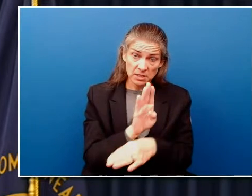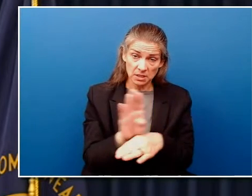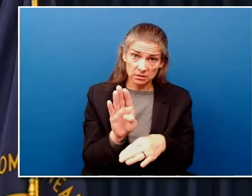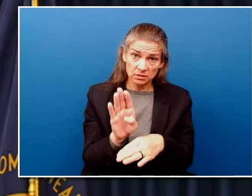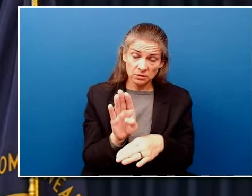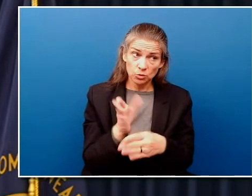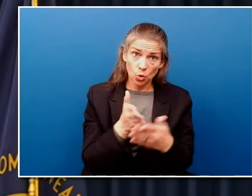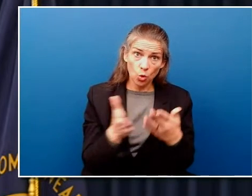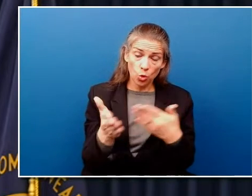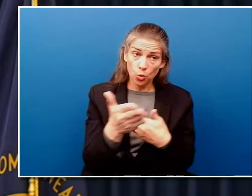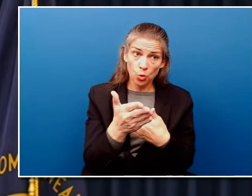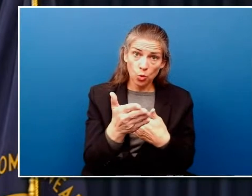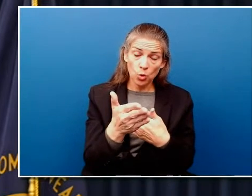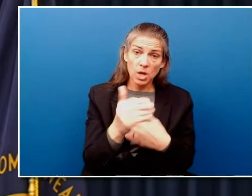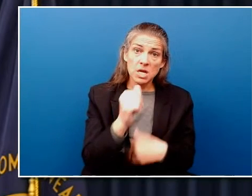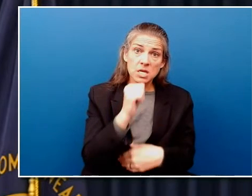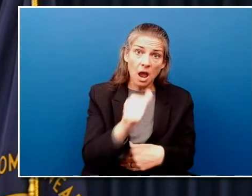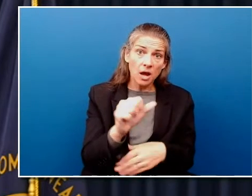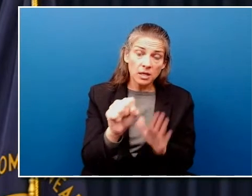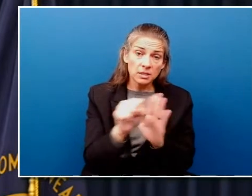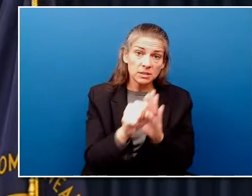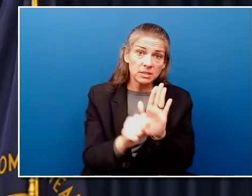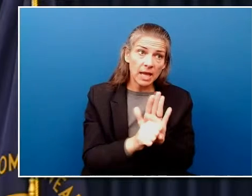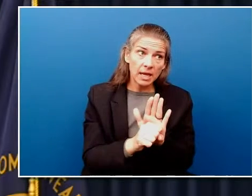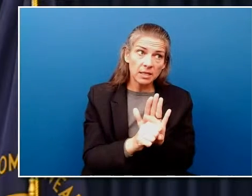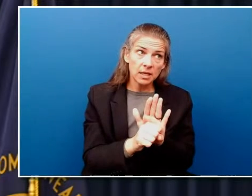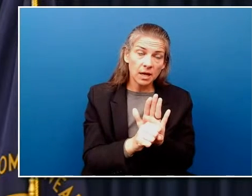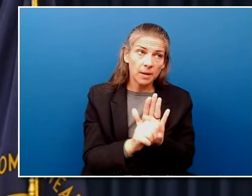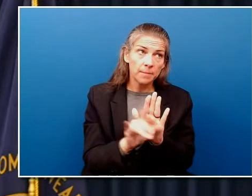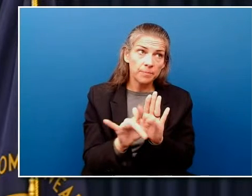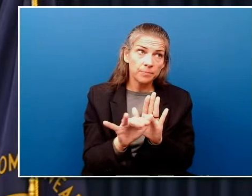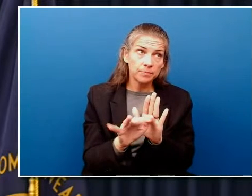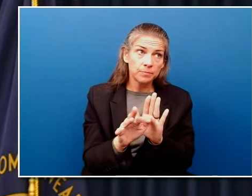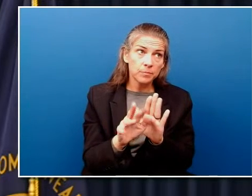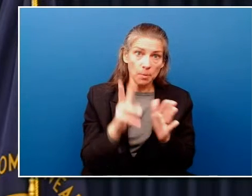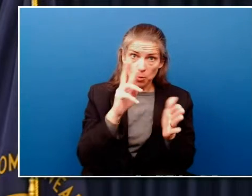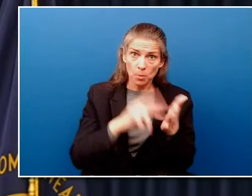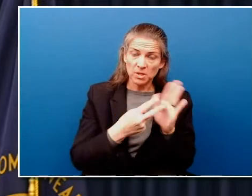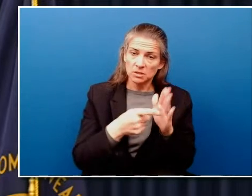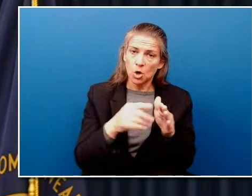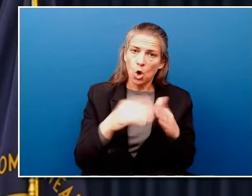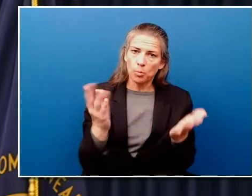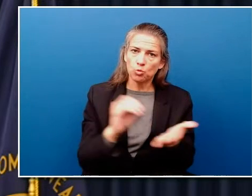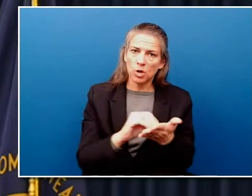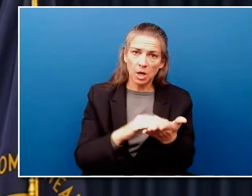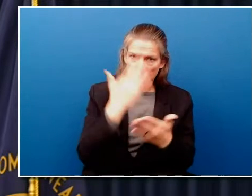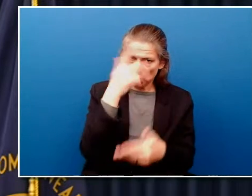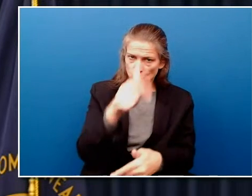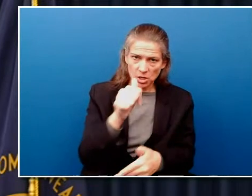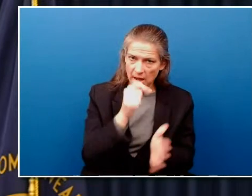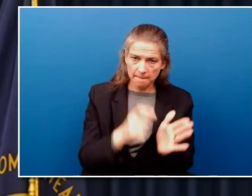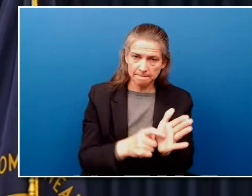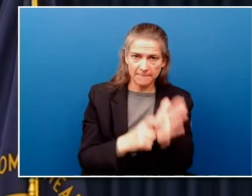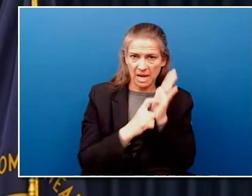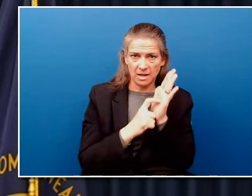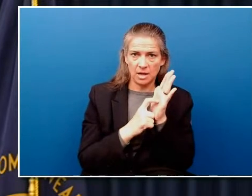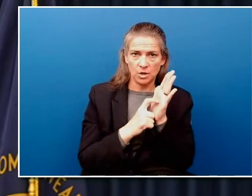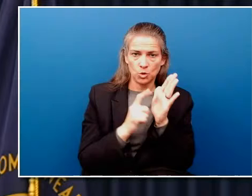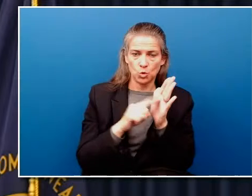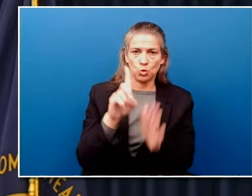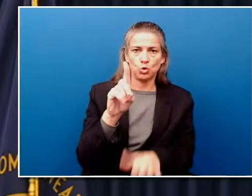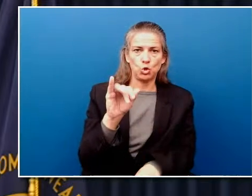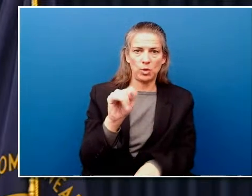through non-state means, then it's an open record because you're not mandated to do it